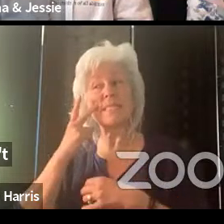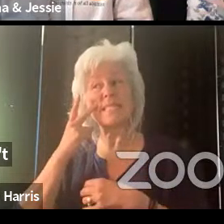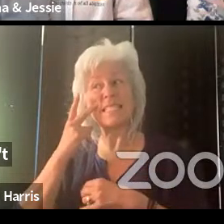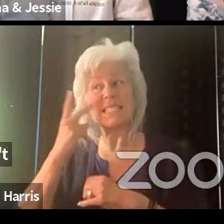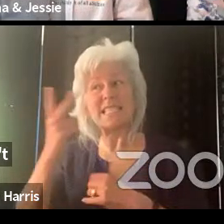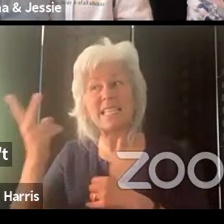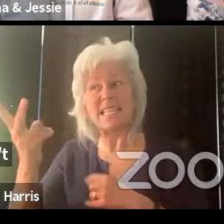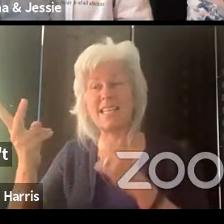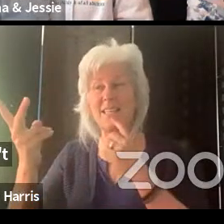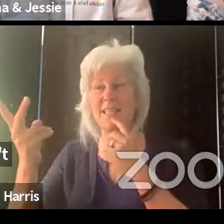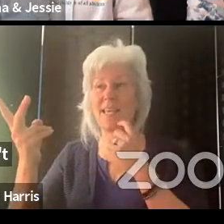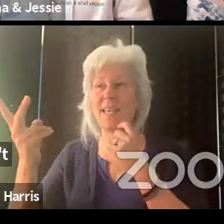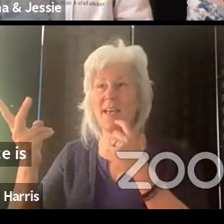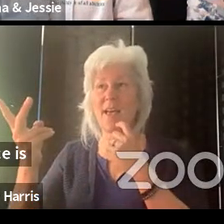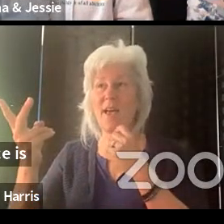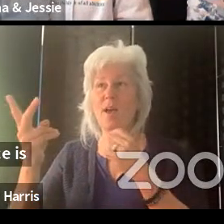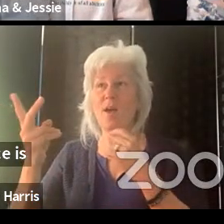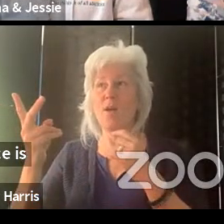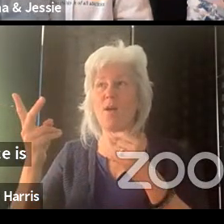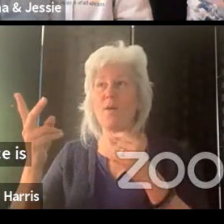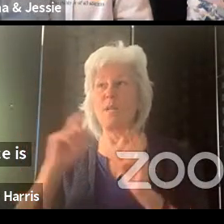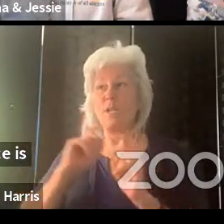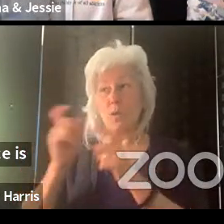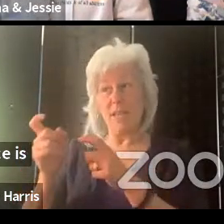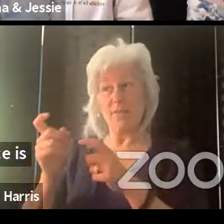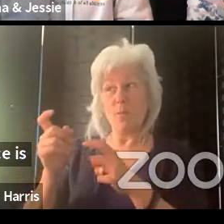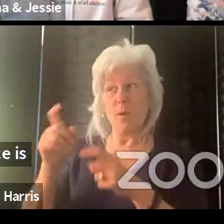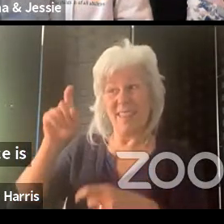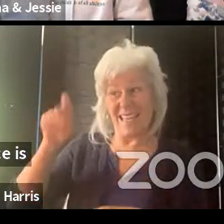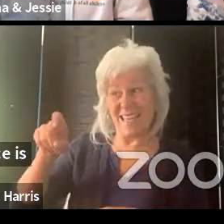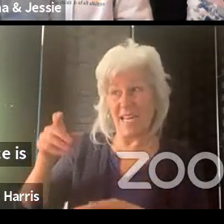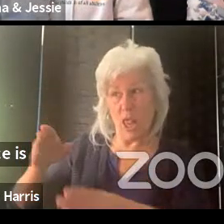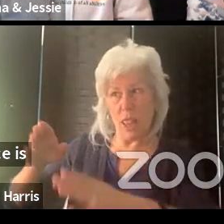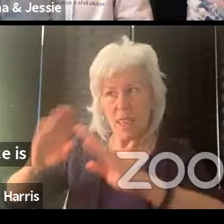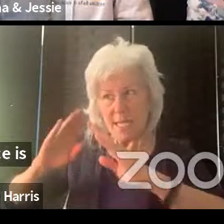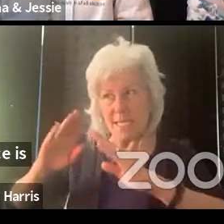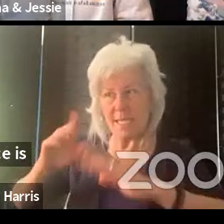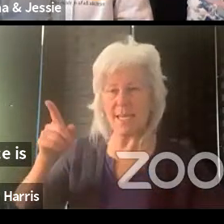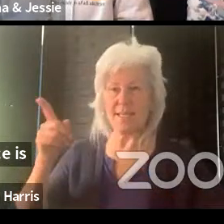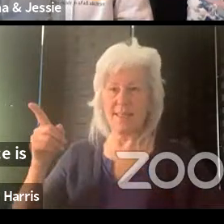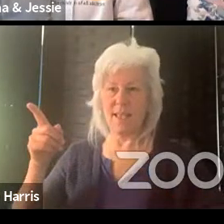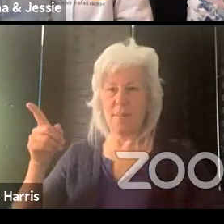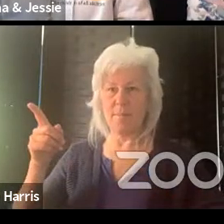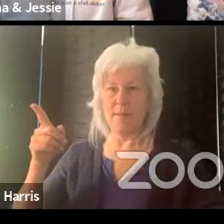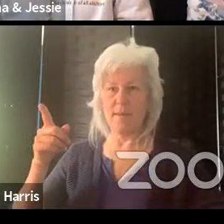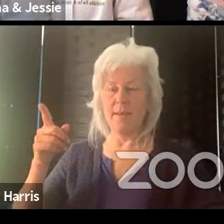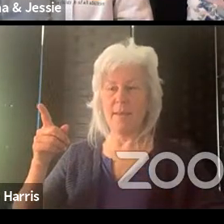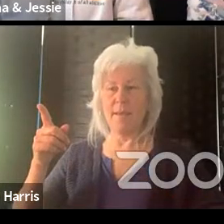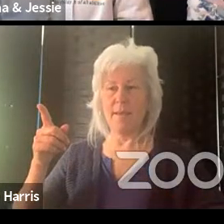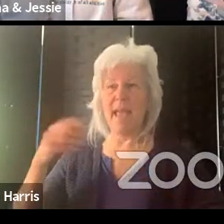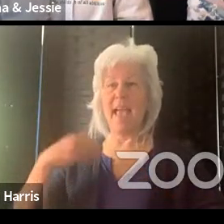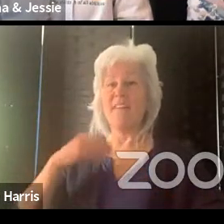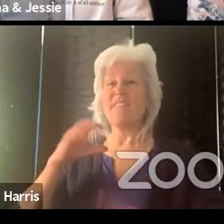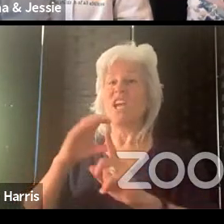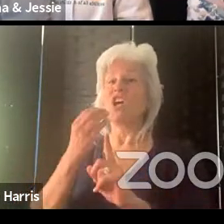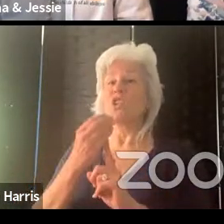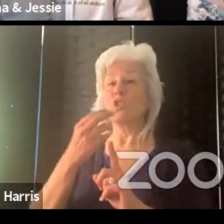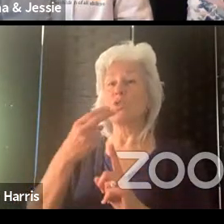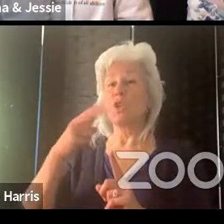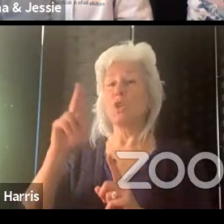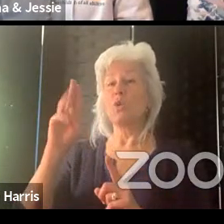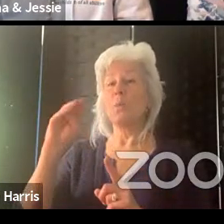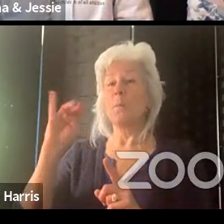and giving them what they feel they need and listening to them, right? Having humility, cultural humility, listening to